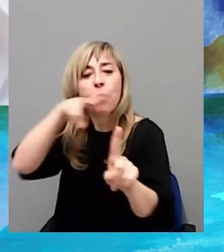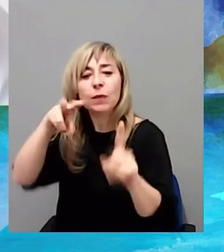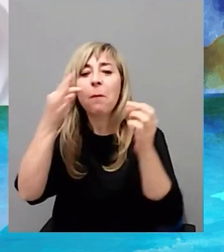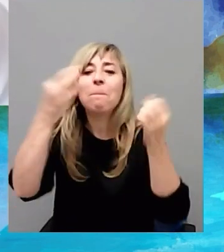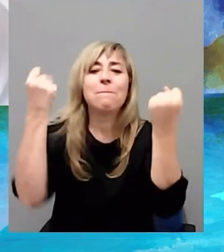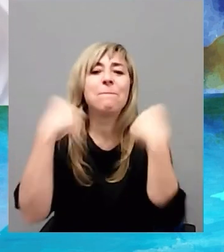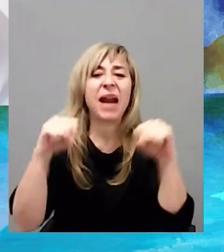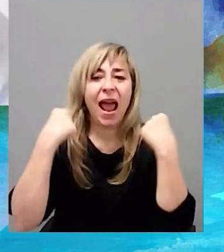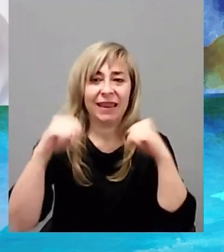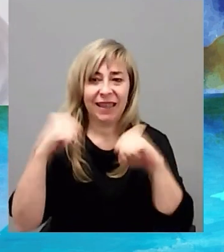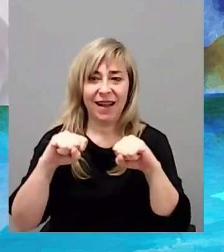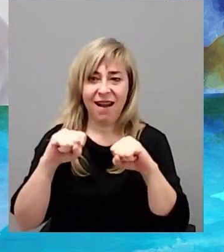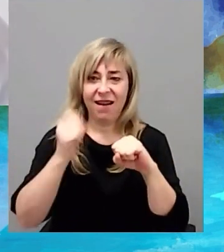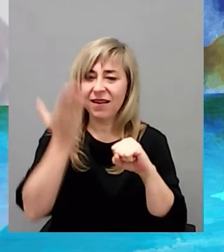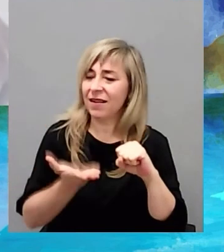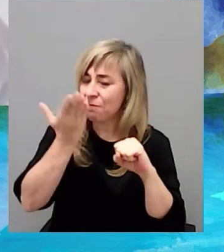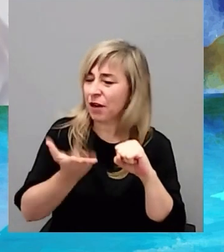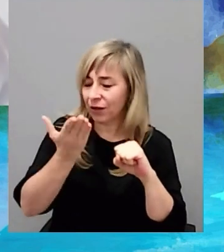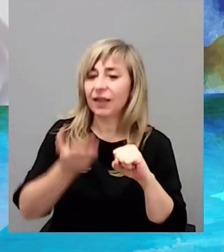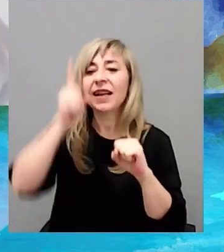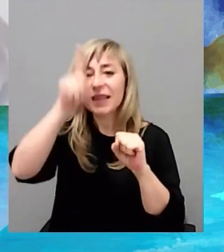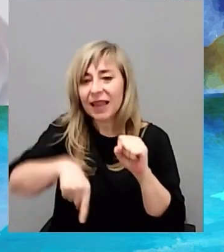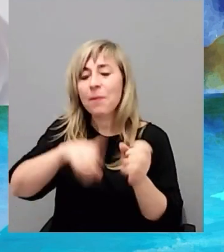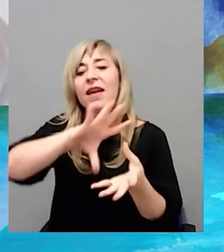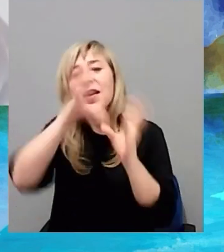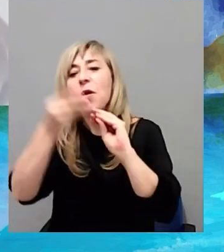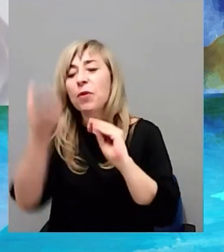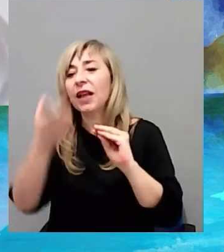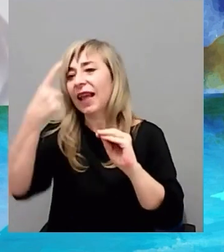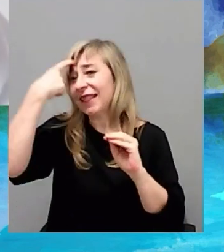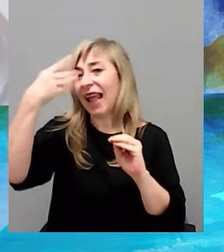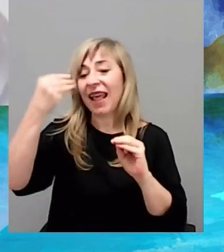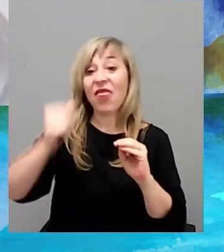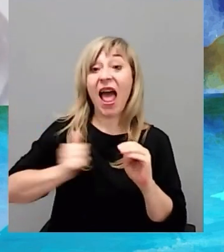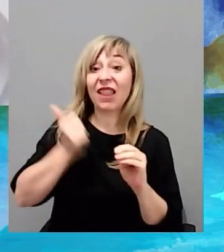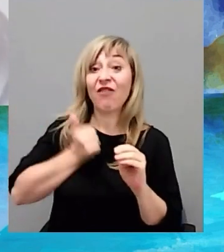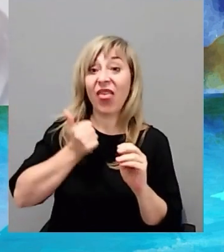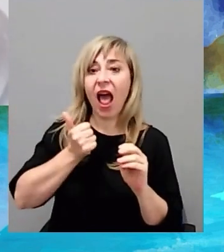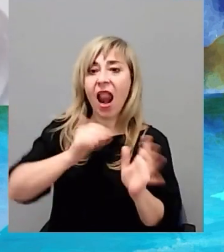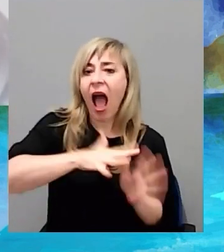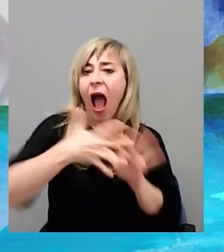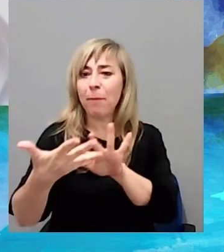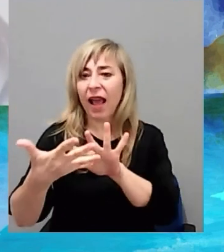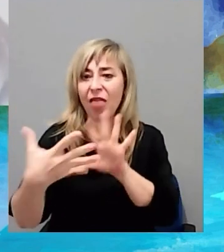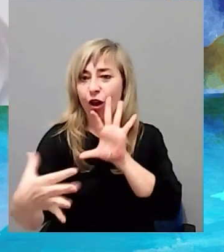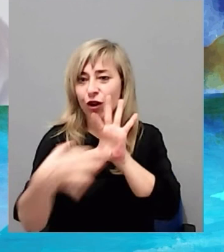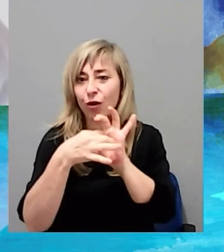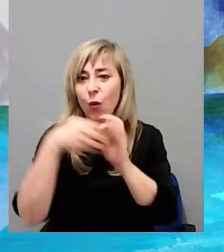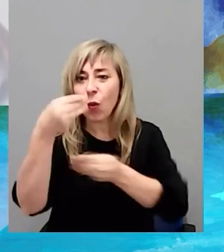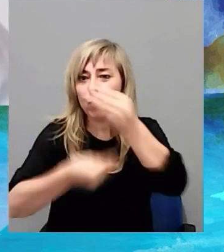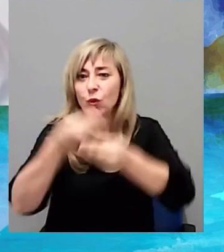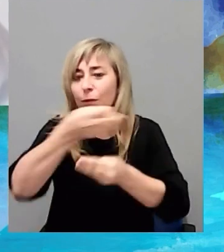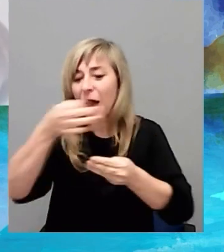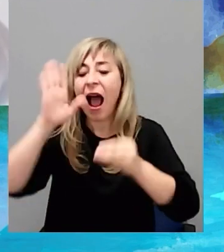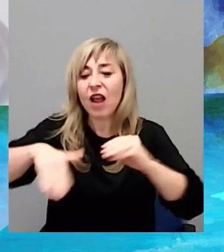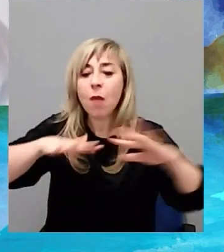intelligence to make the multi-mobility efficient, universal, and adaptable for all users. And this should be